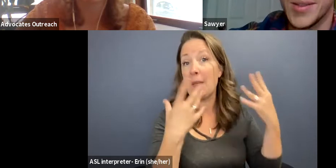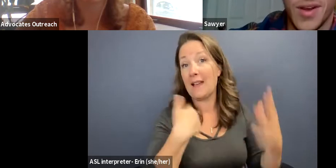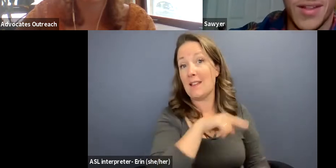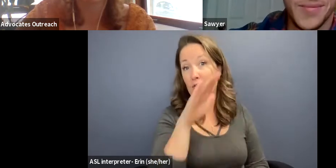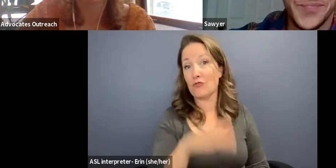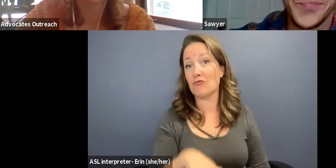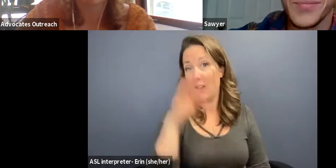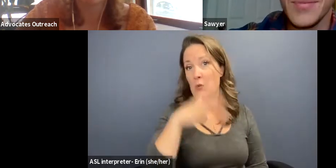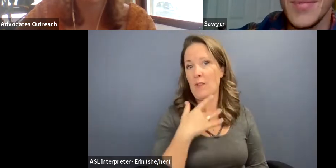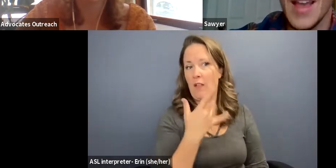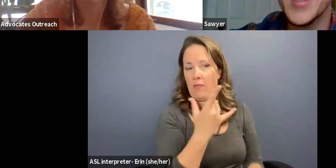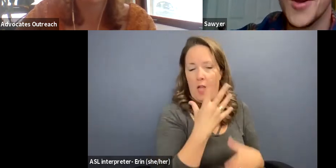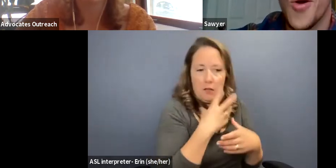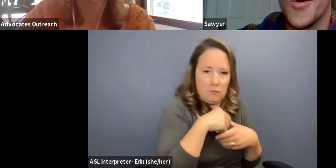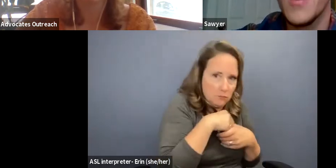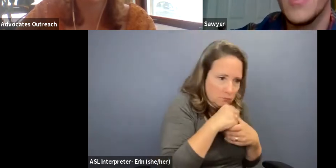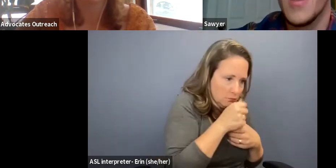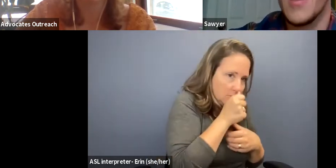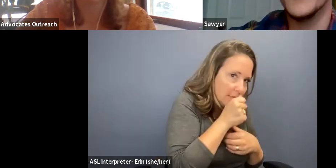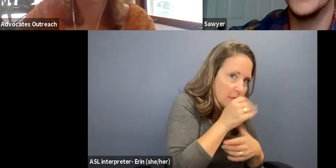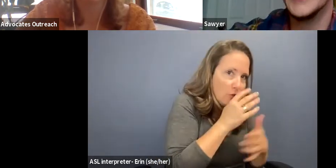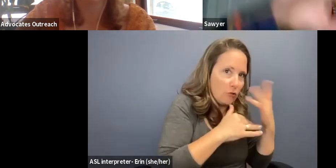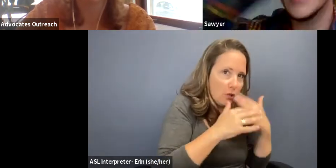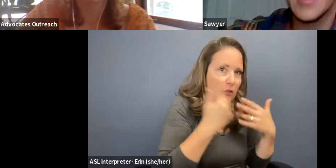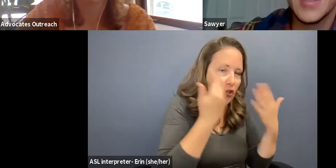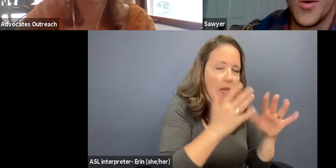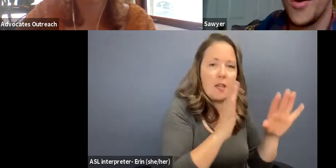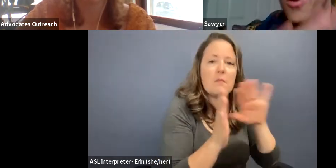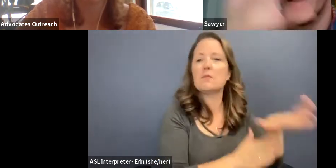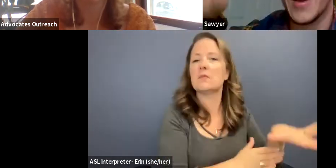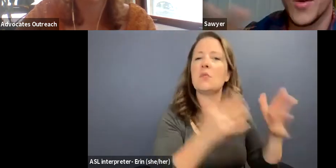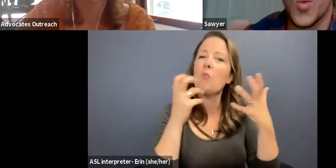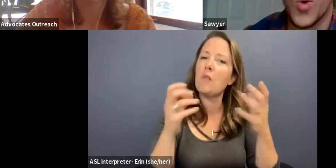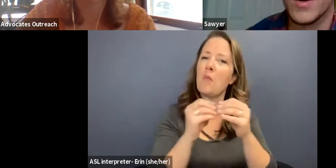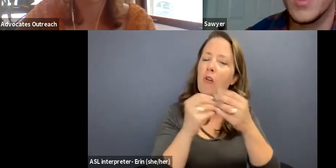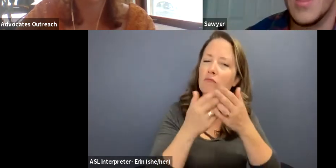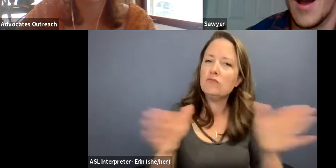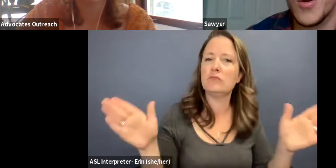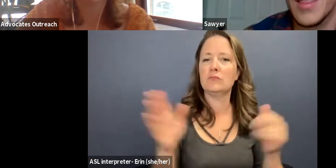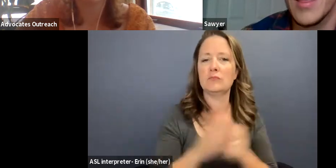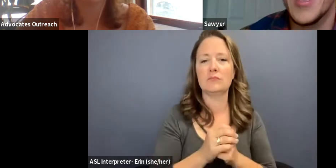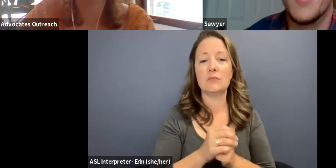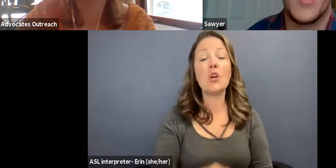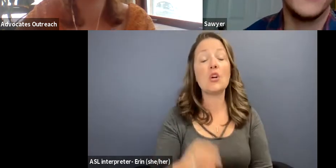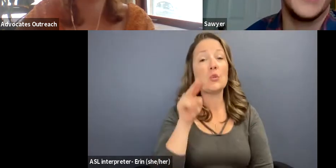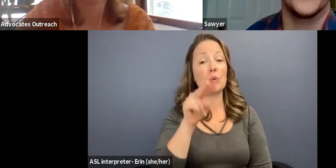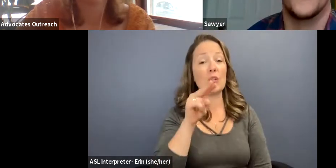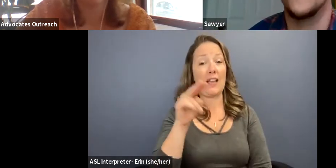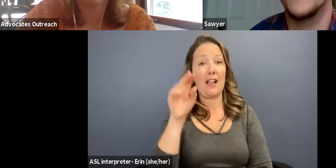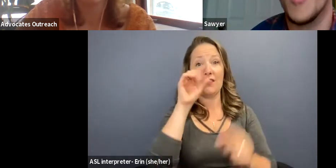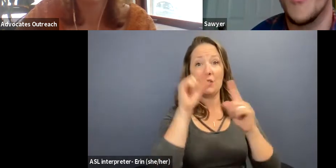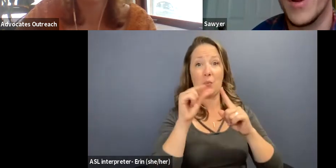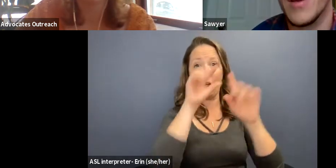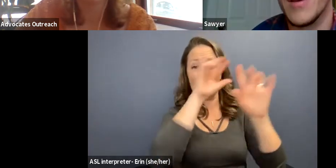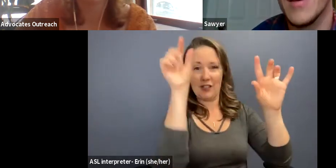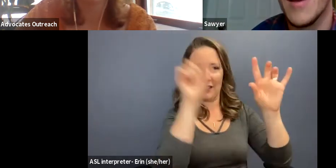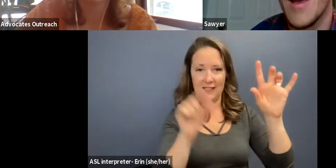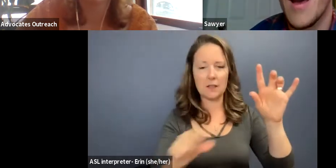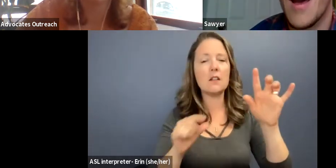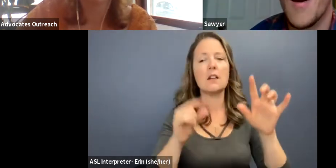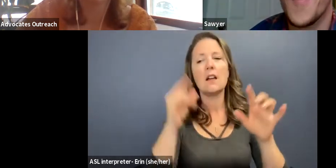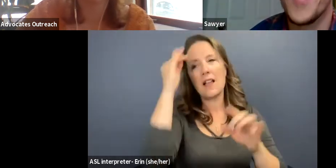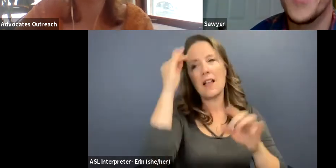other people, how we express and experience all different kinds of feelings. And so